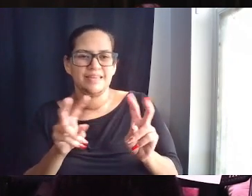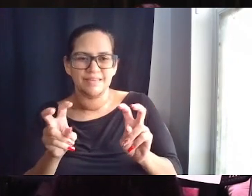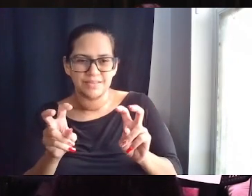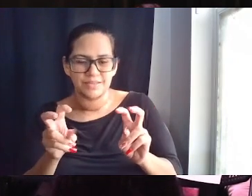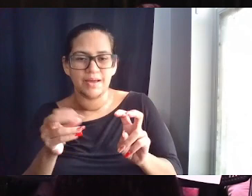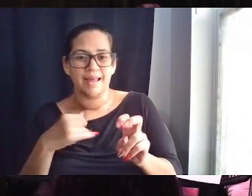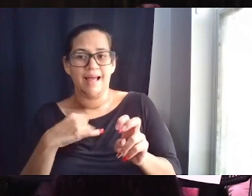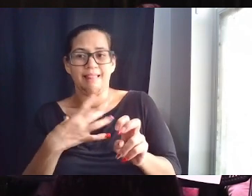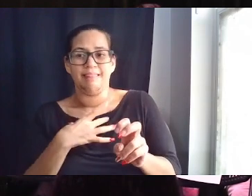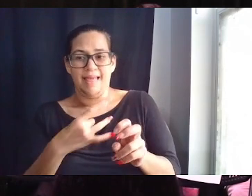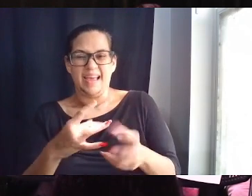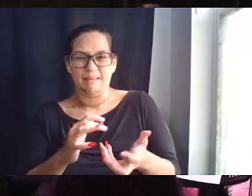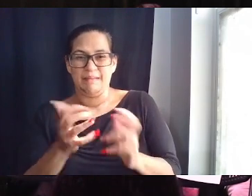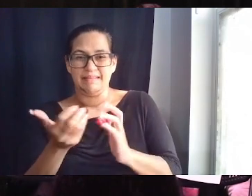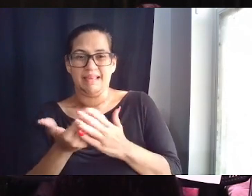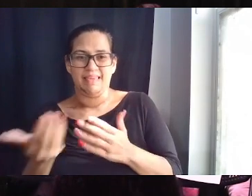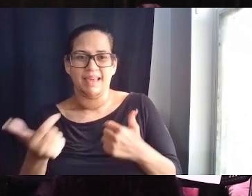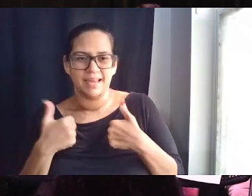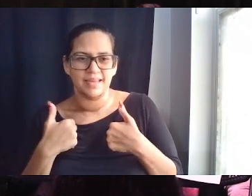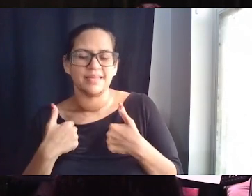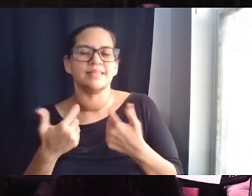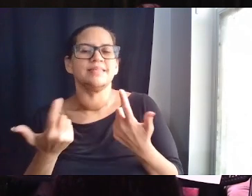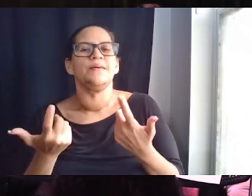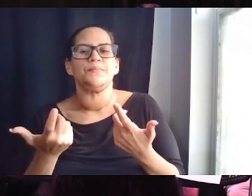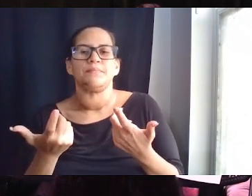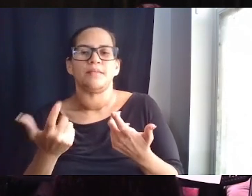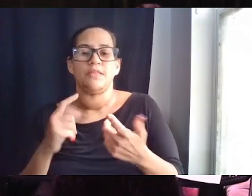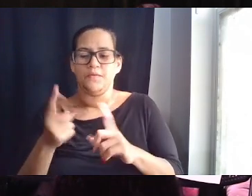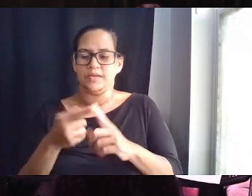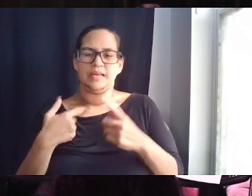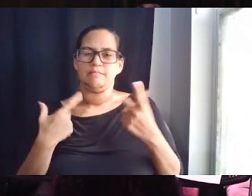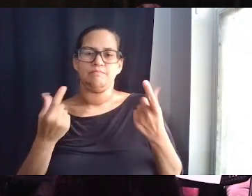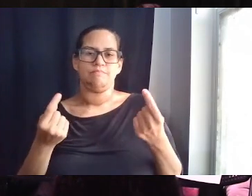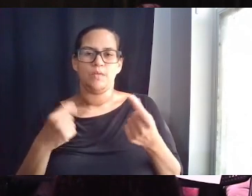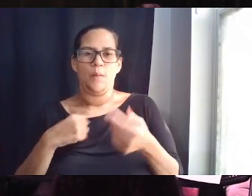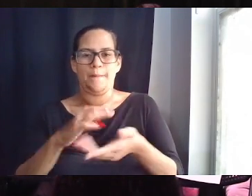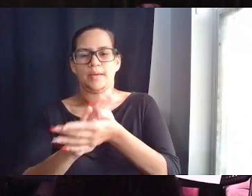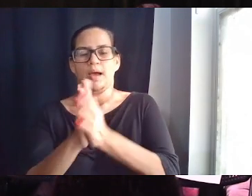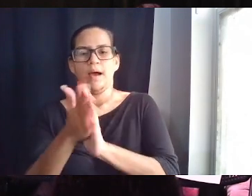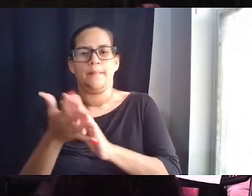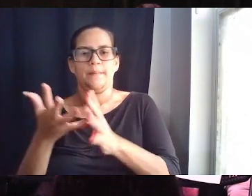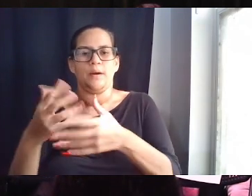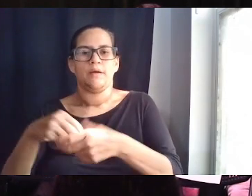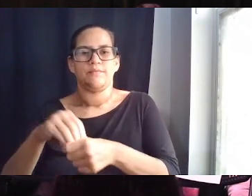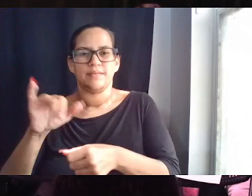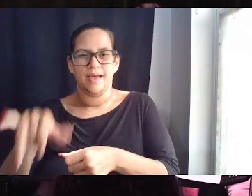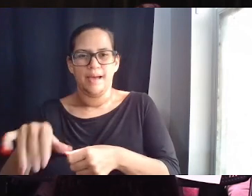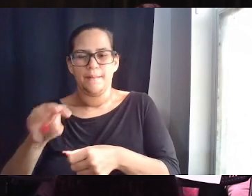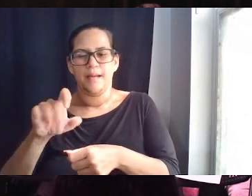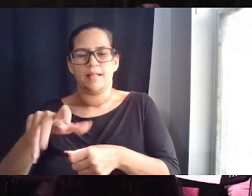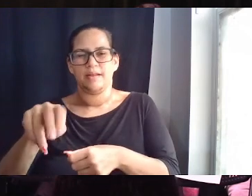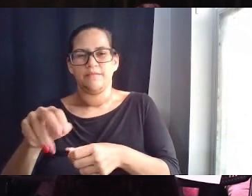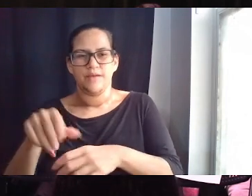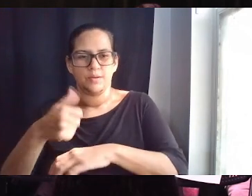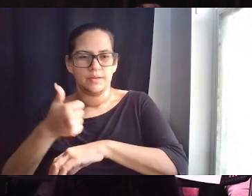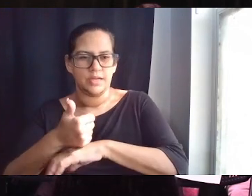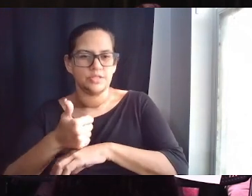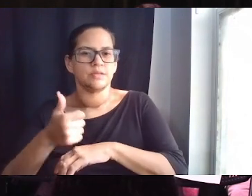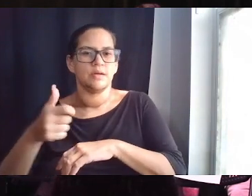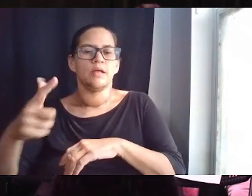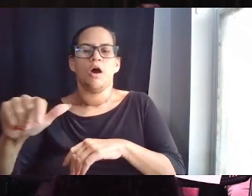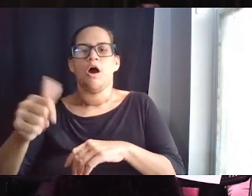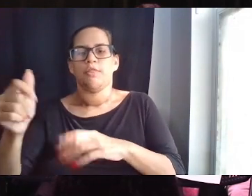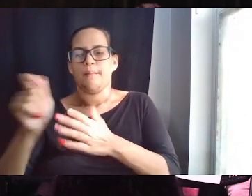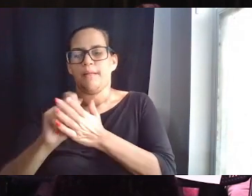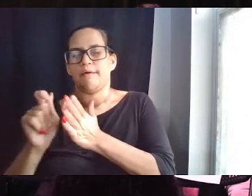things. And so the first thing I did when I became part of the Mellon Foundation is all these other playwrights were like traveling to